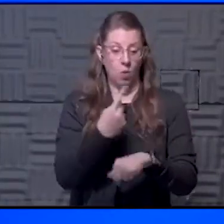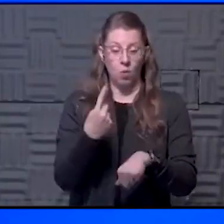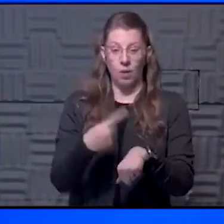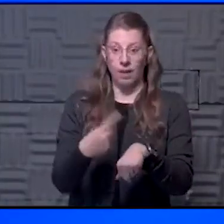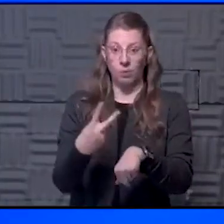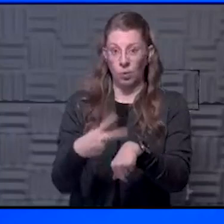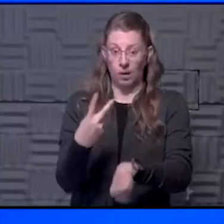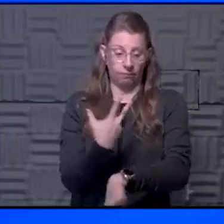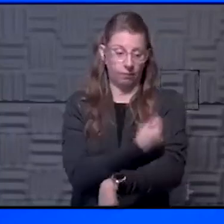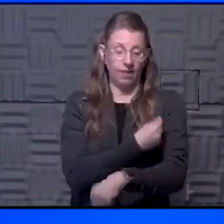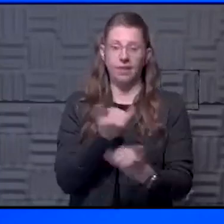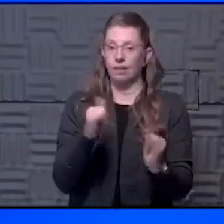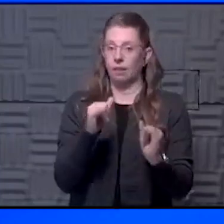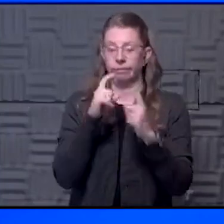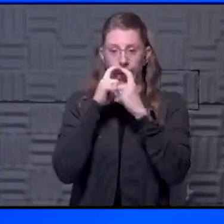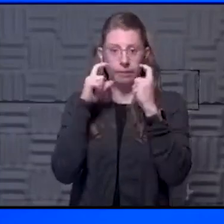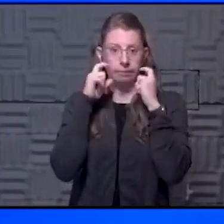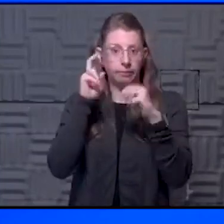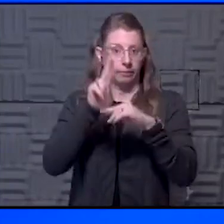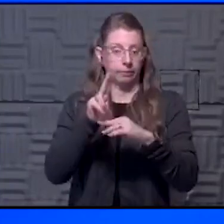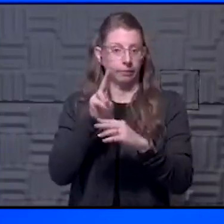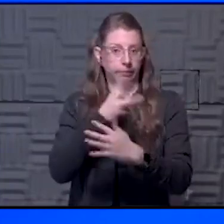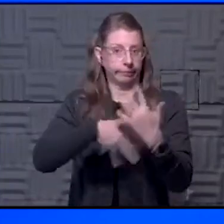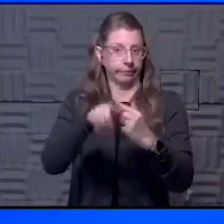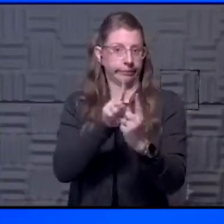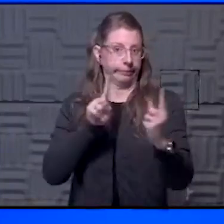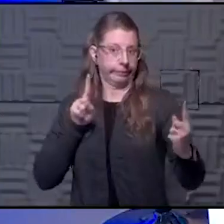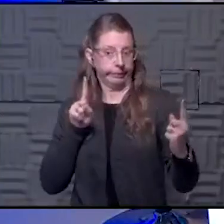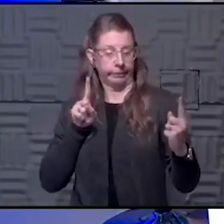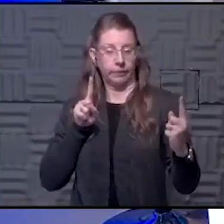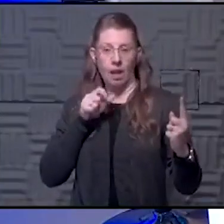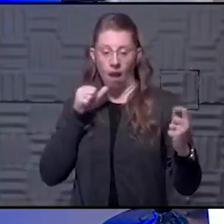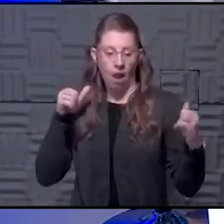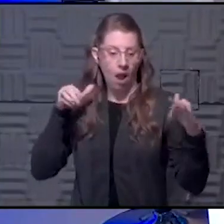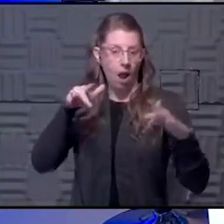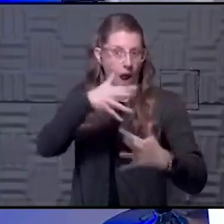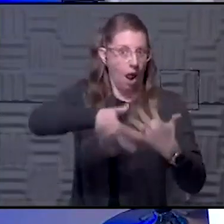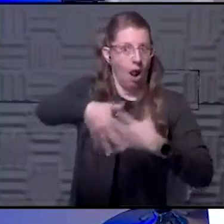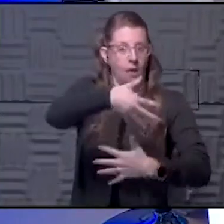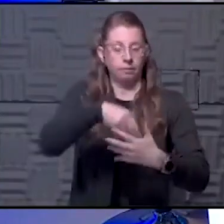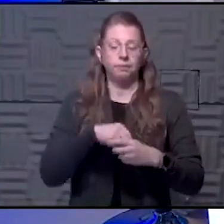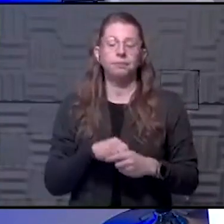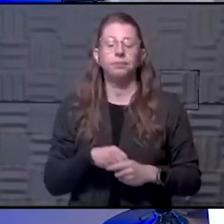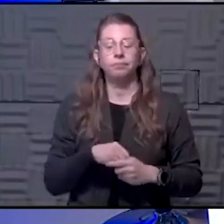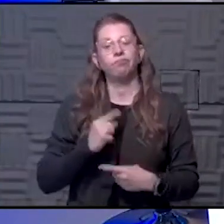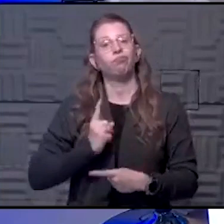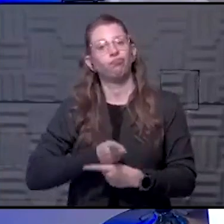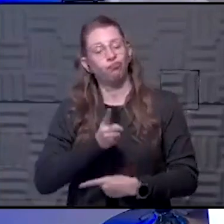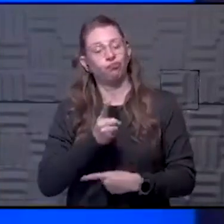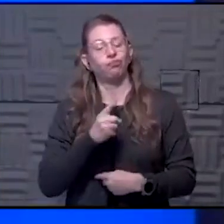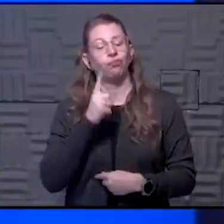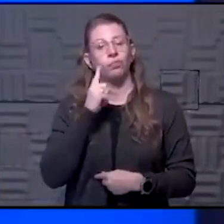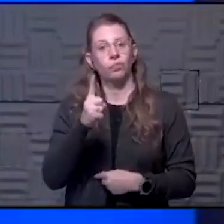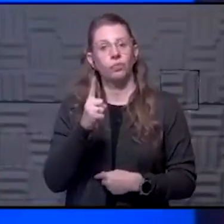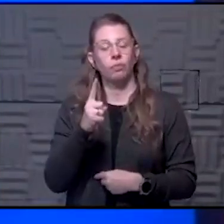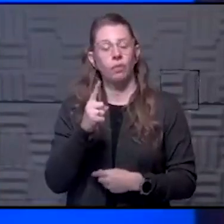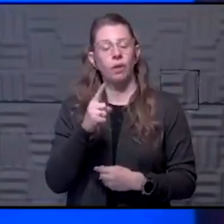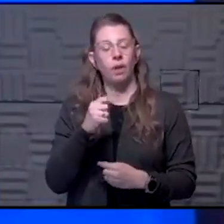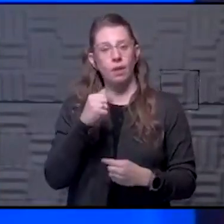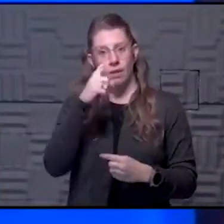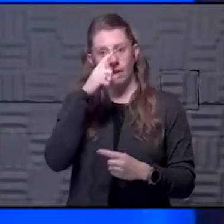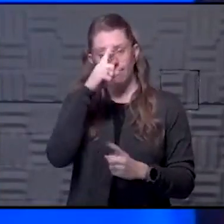still going to be masking, distancing, not meeting in large groups. Yeah, I think that's right. And I do think there's strong hope